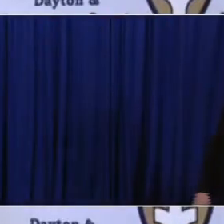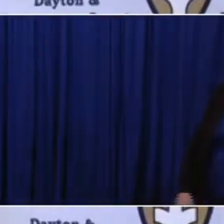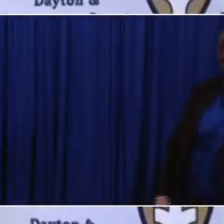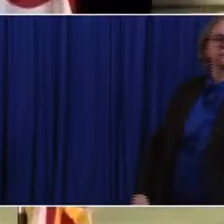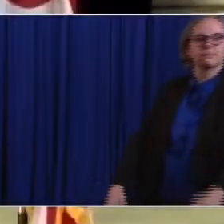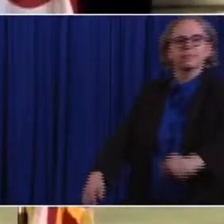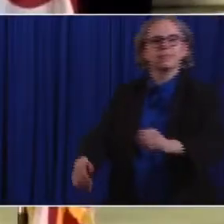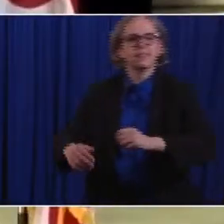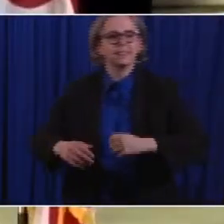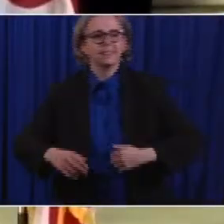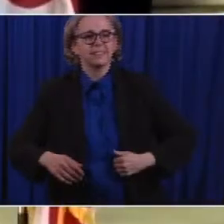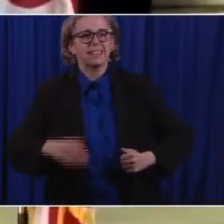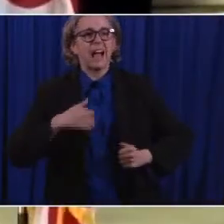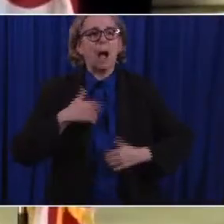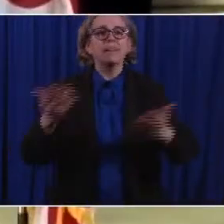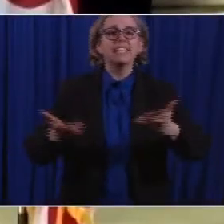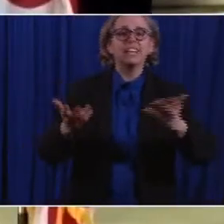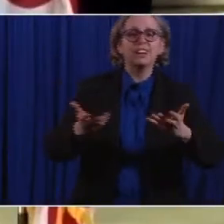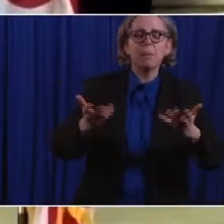Yeah, Governor, I'm here.